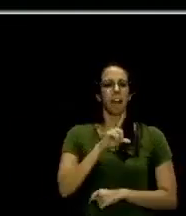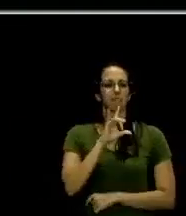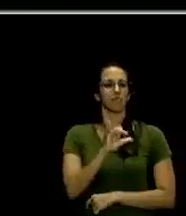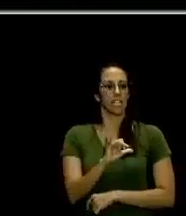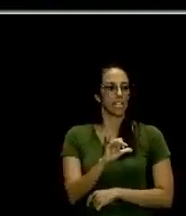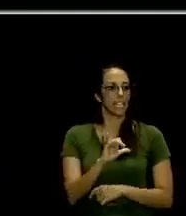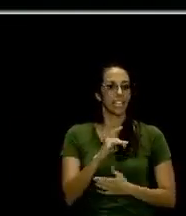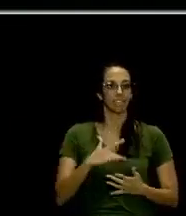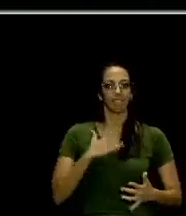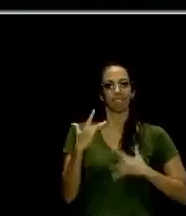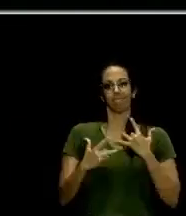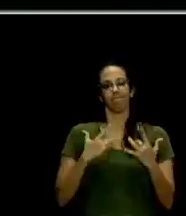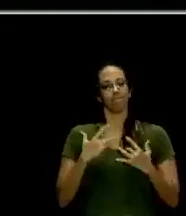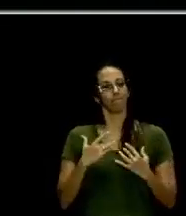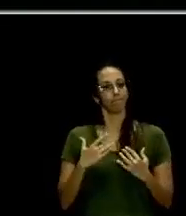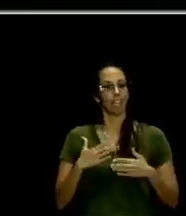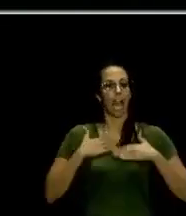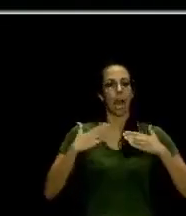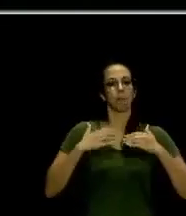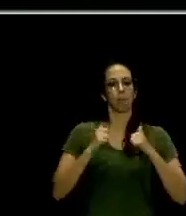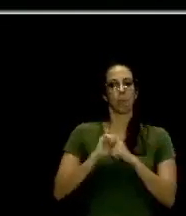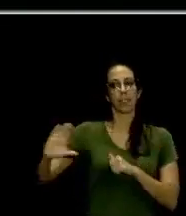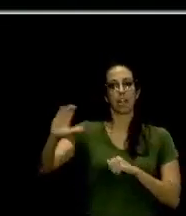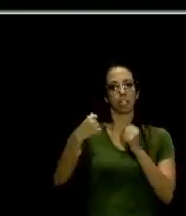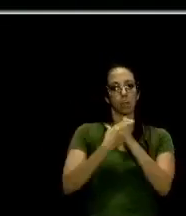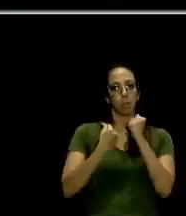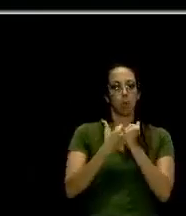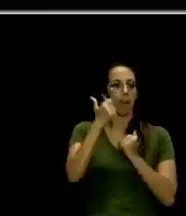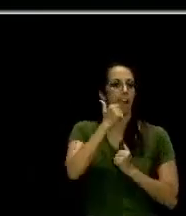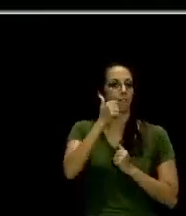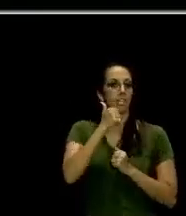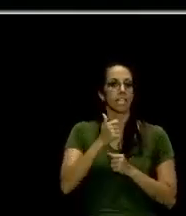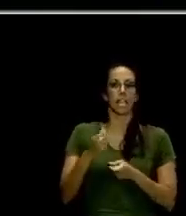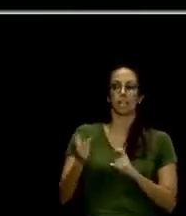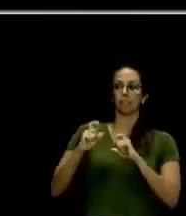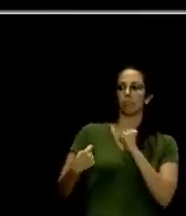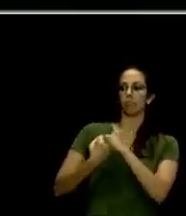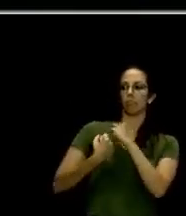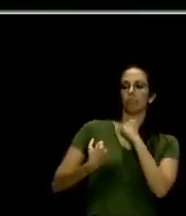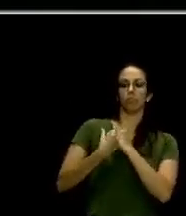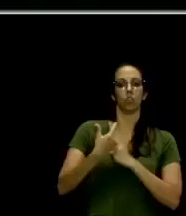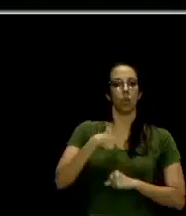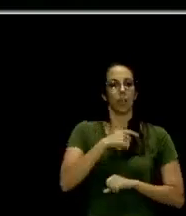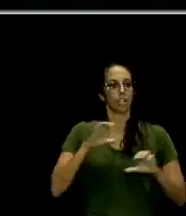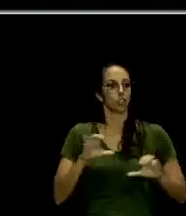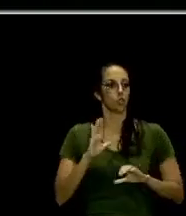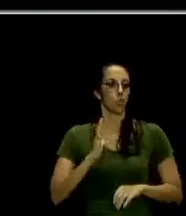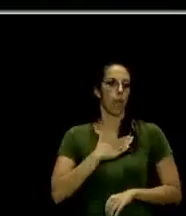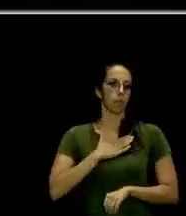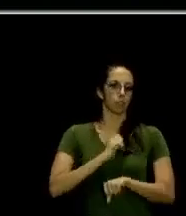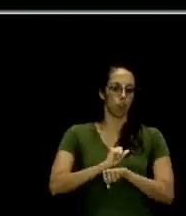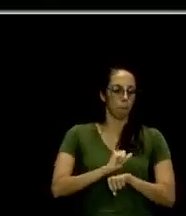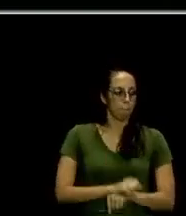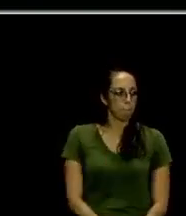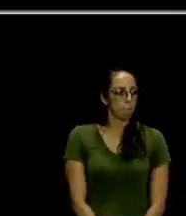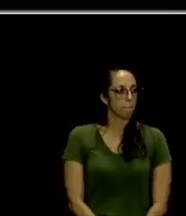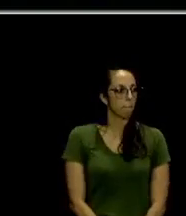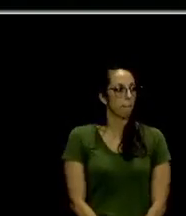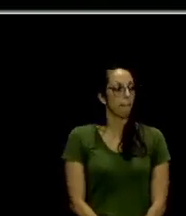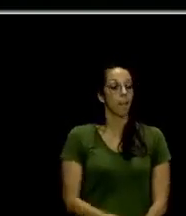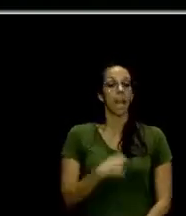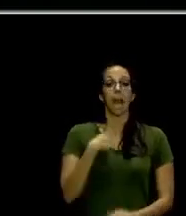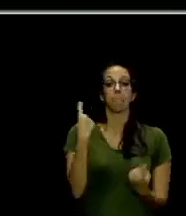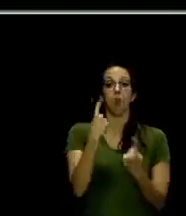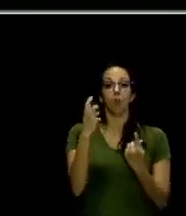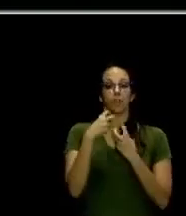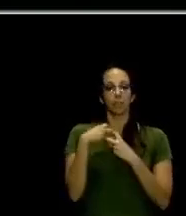elated with the support that we get from them every single day to be able to do the work that we do. I'm always in